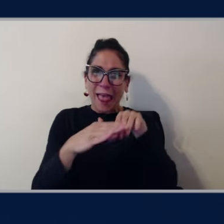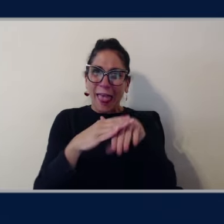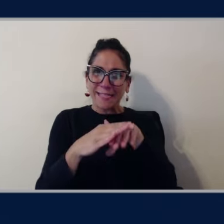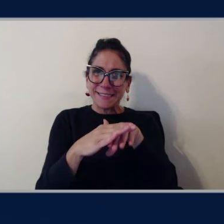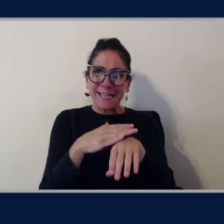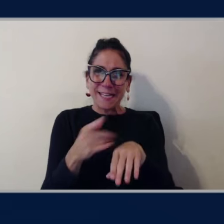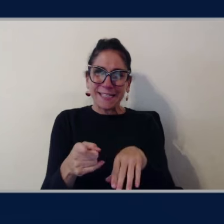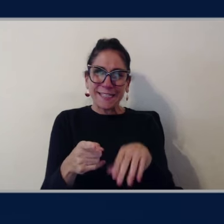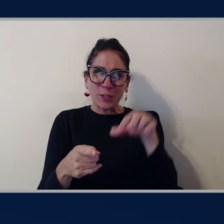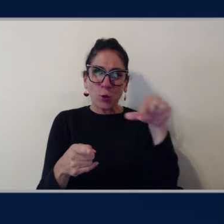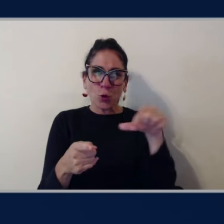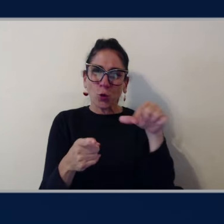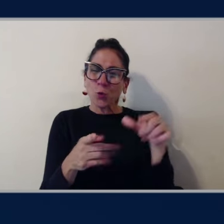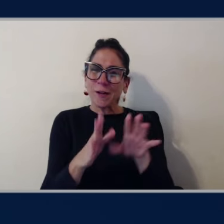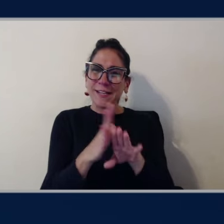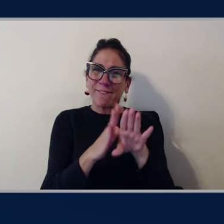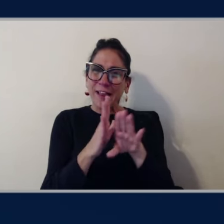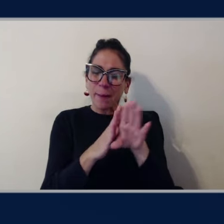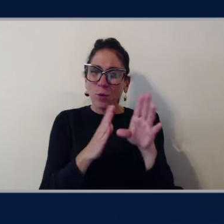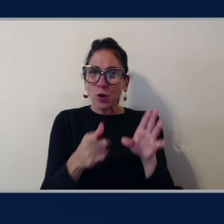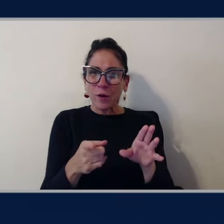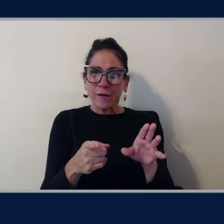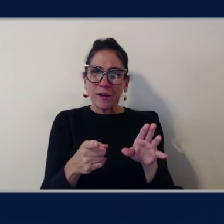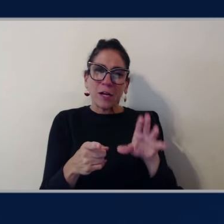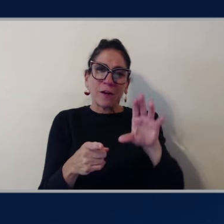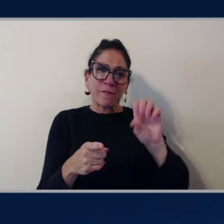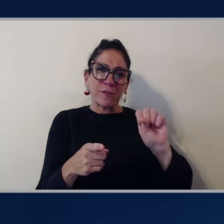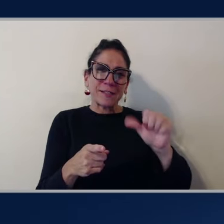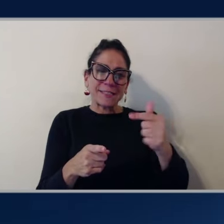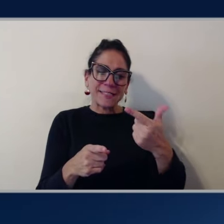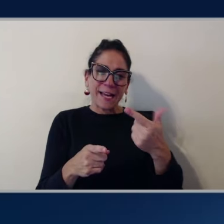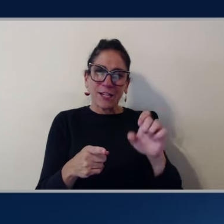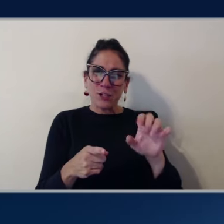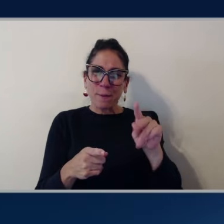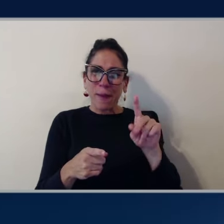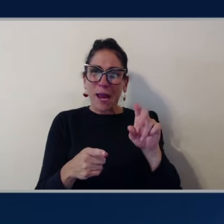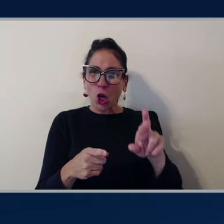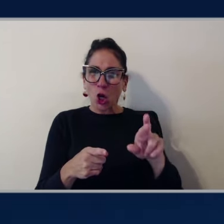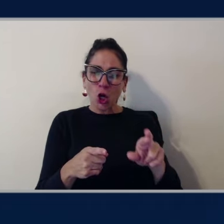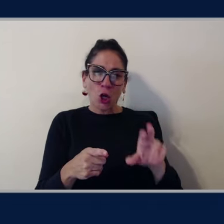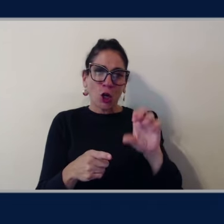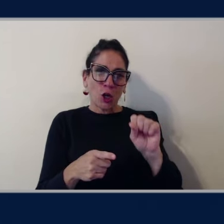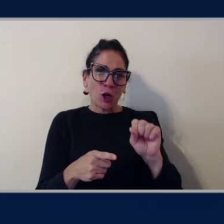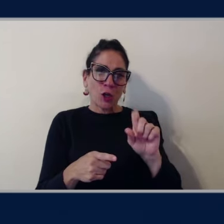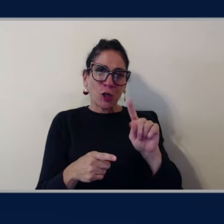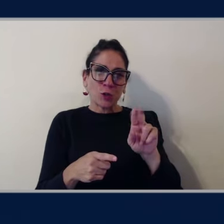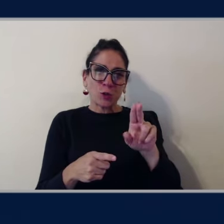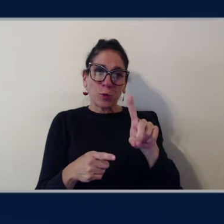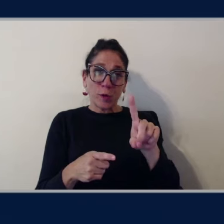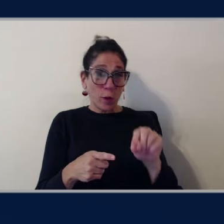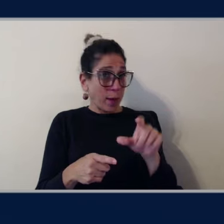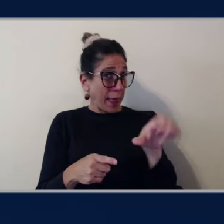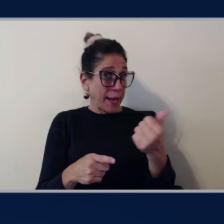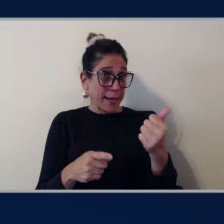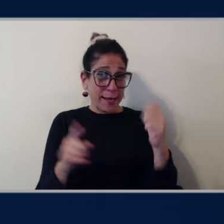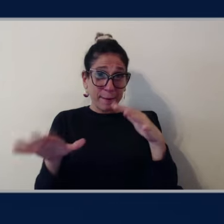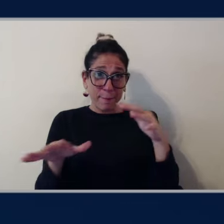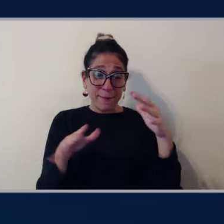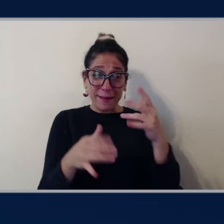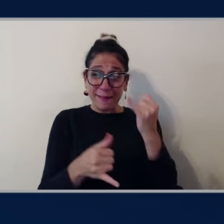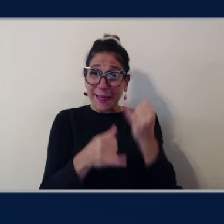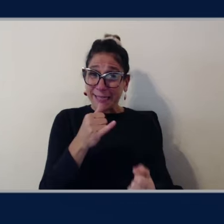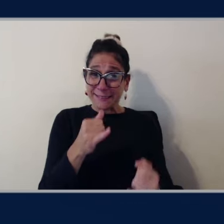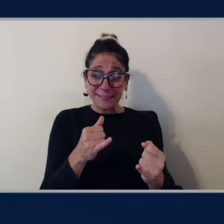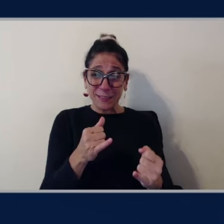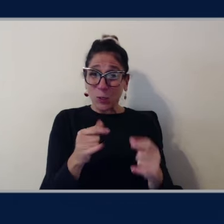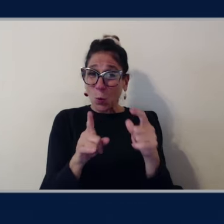Q Developer in SageMaker Studio. Any parting words, any getting started tips that you got for people watching?